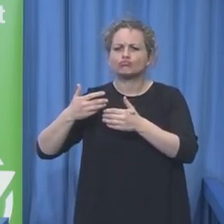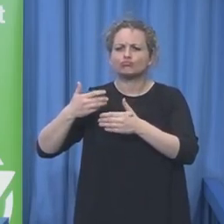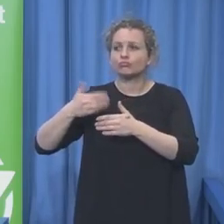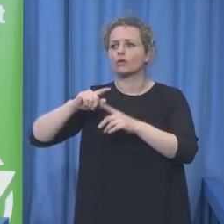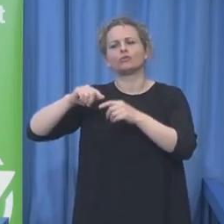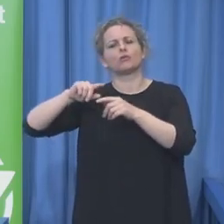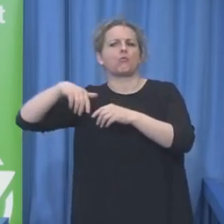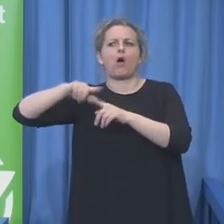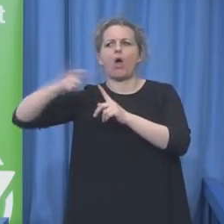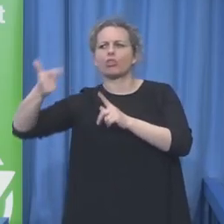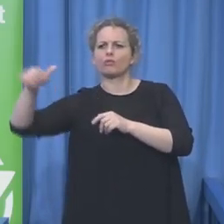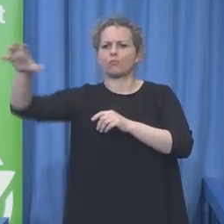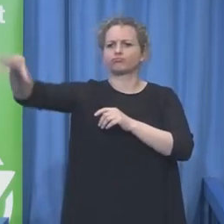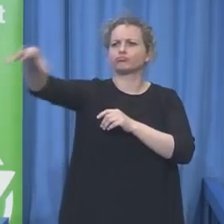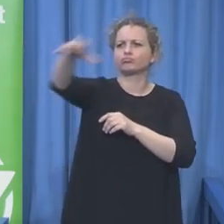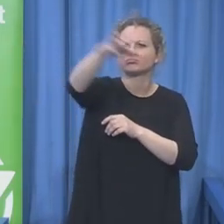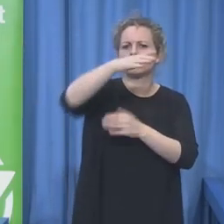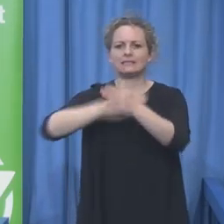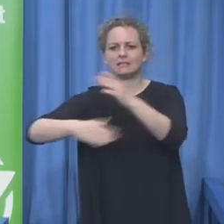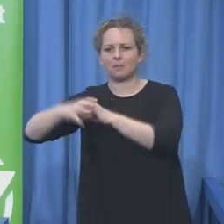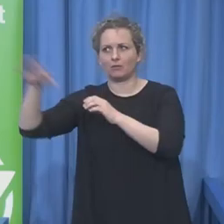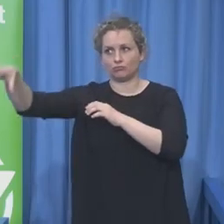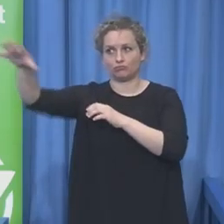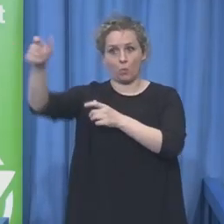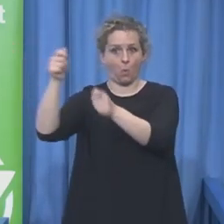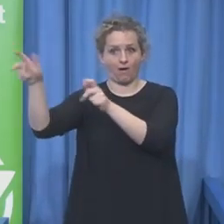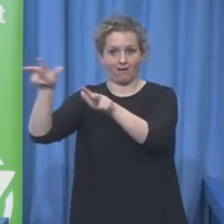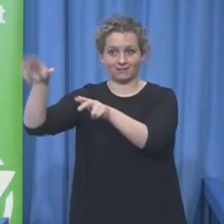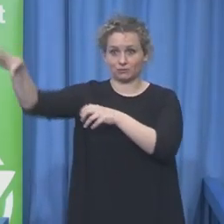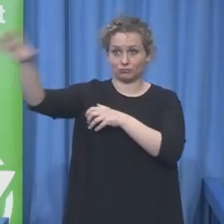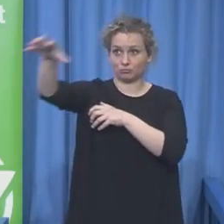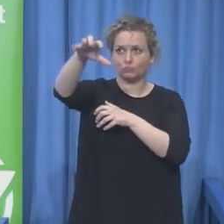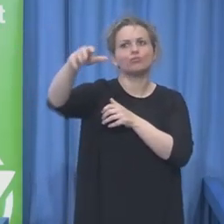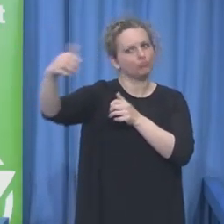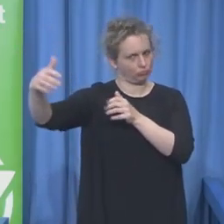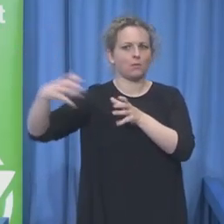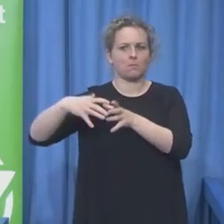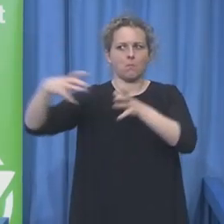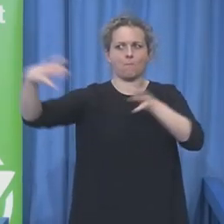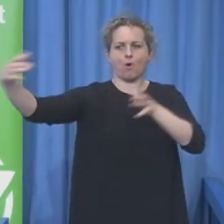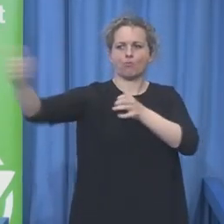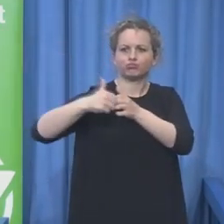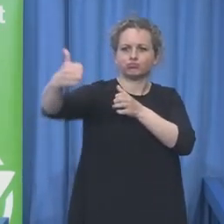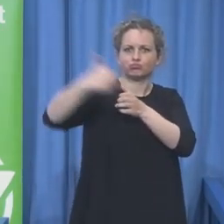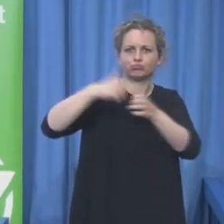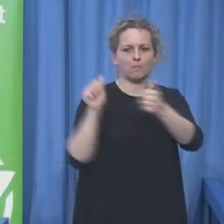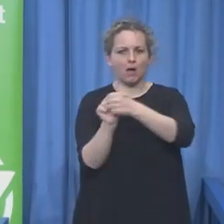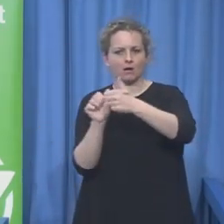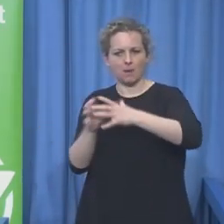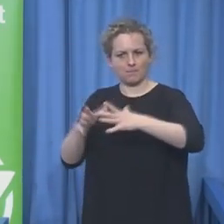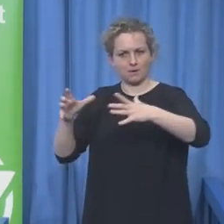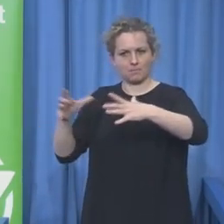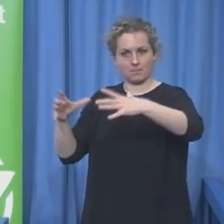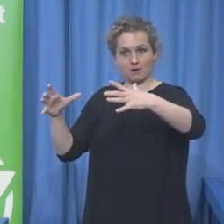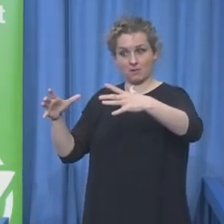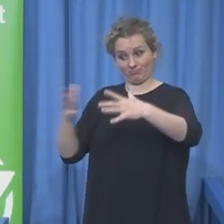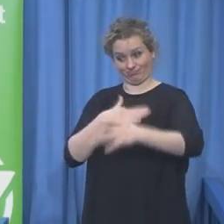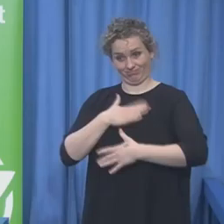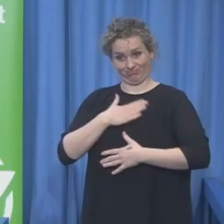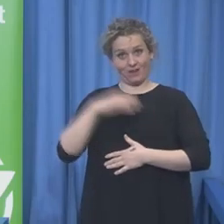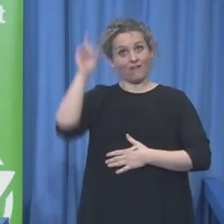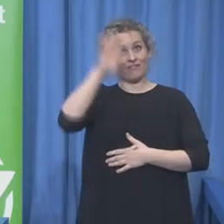also the community in general. So the fundamental philosophy is really to promote and